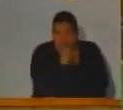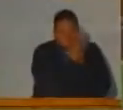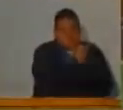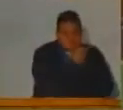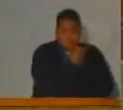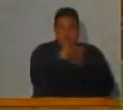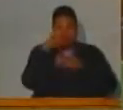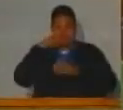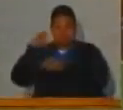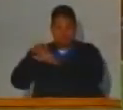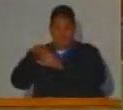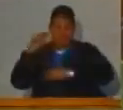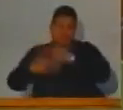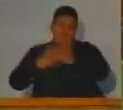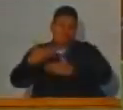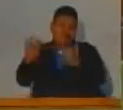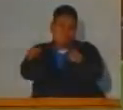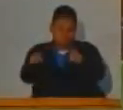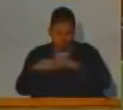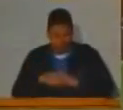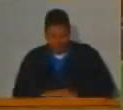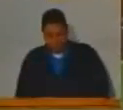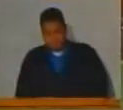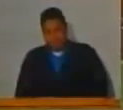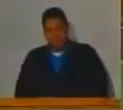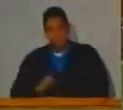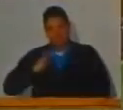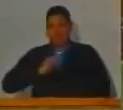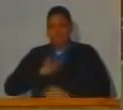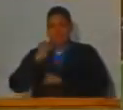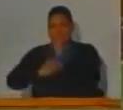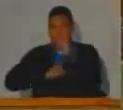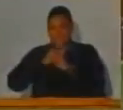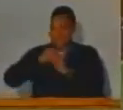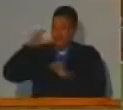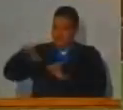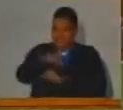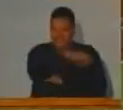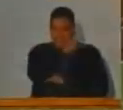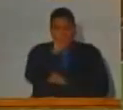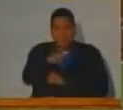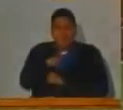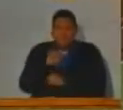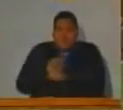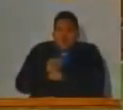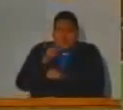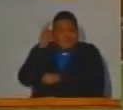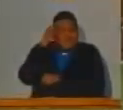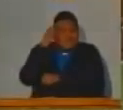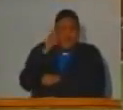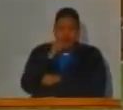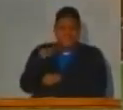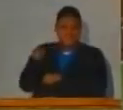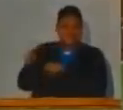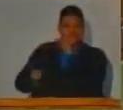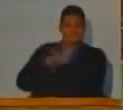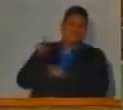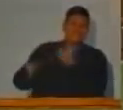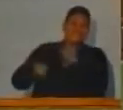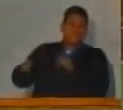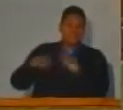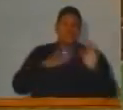the democratic process. Our institutions must work for the people, and